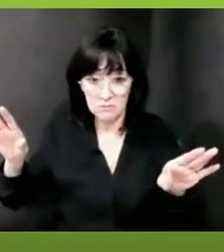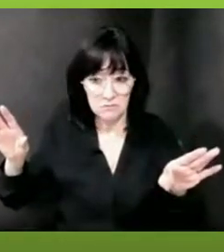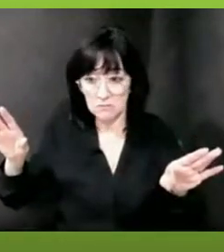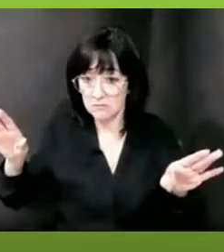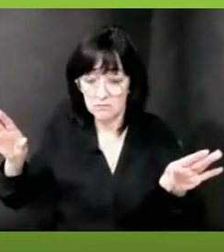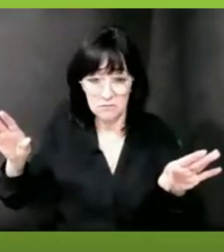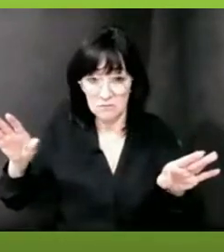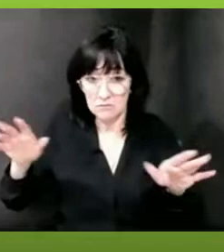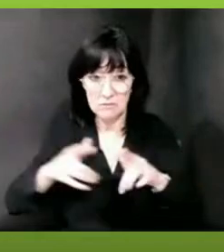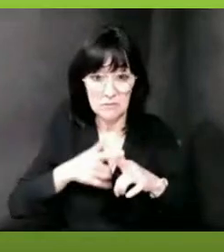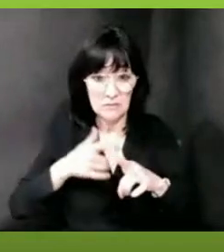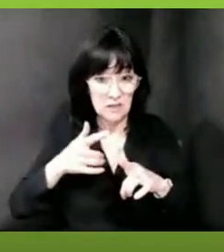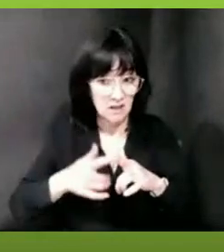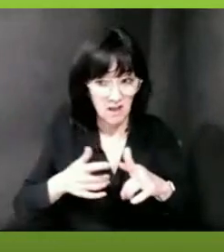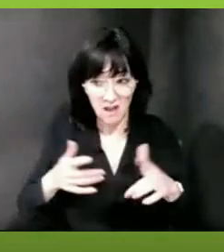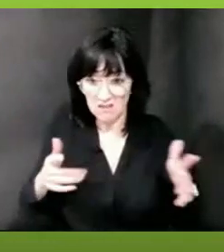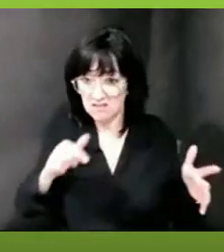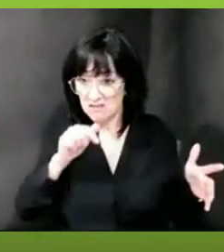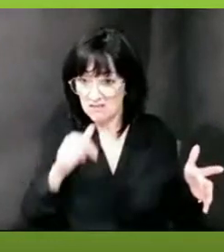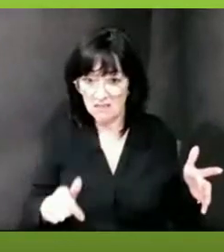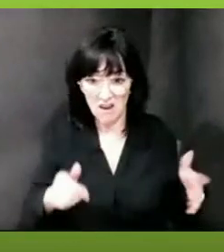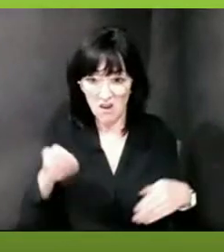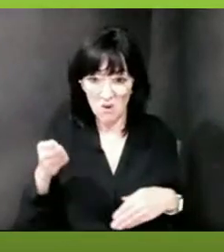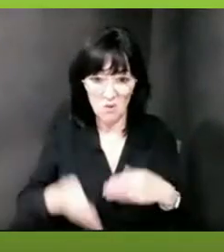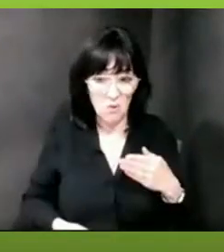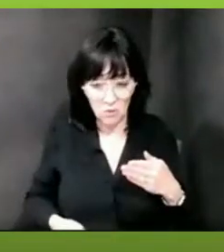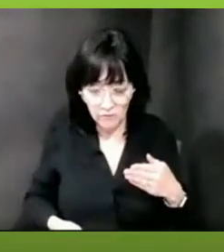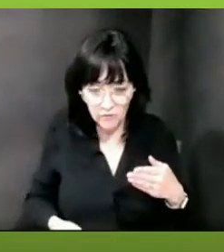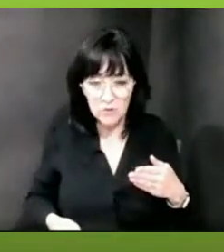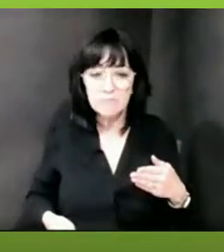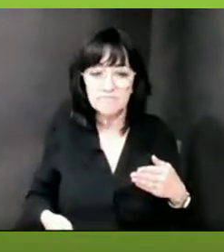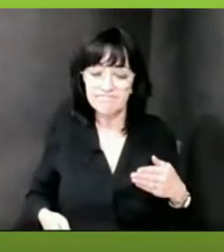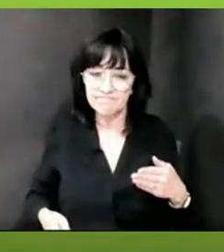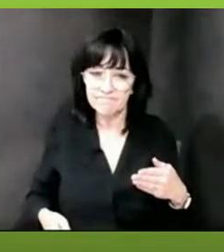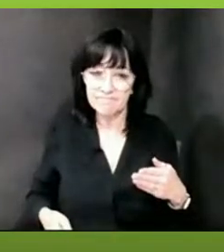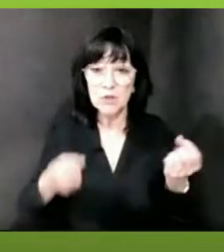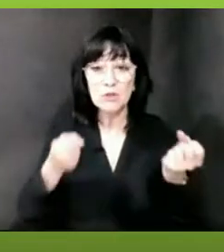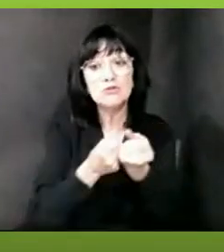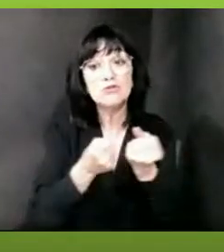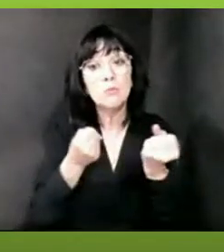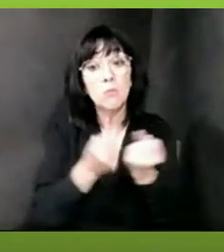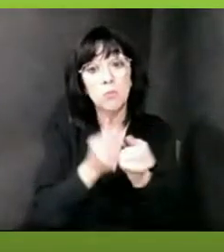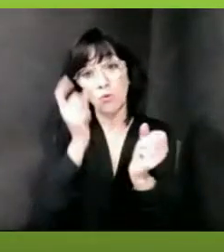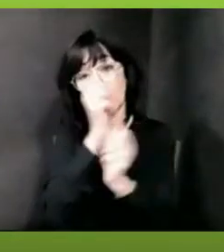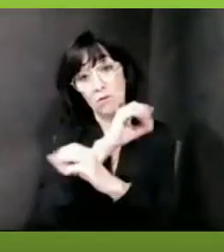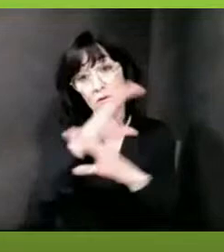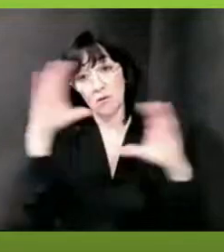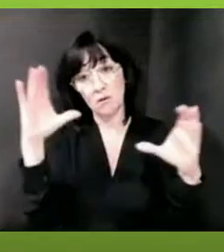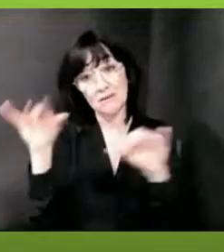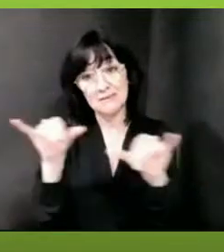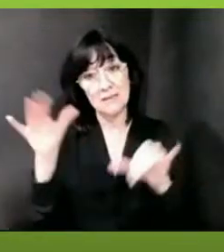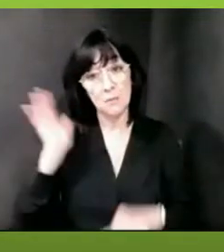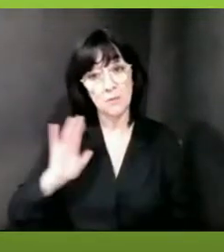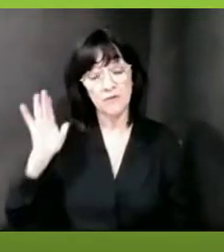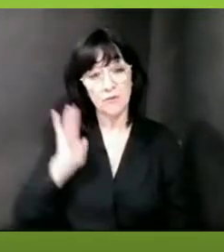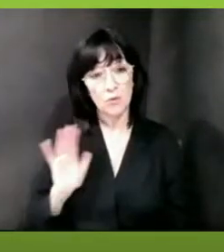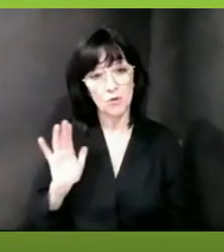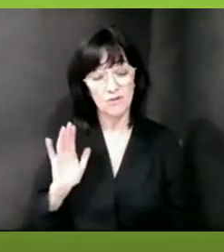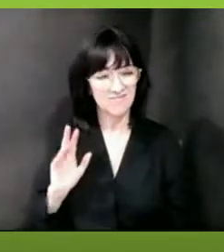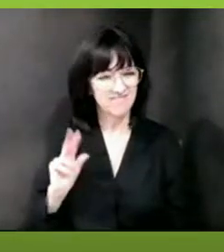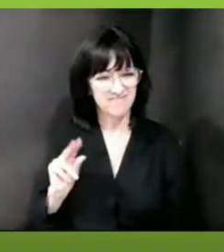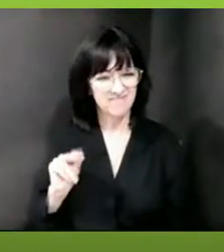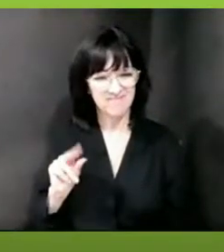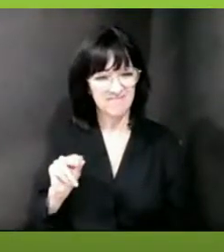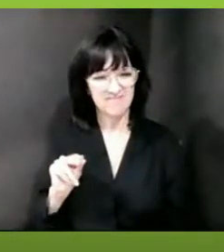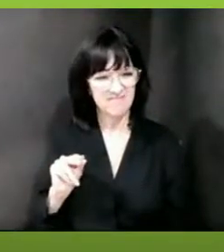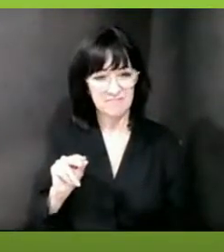So then we had to start talking with our families about support looks different now. You can't go and drop